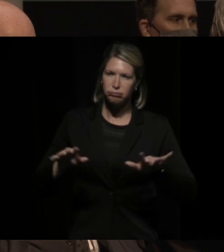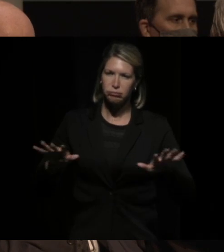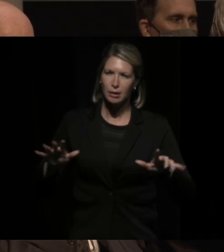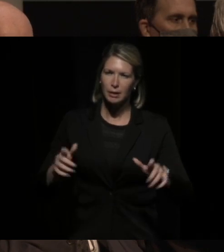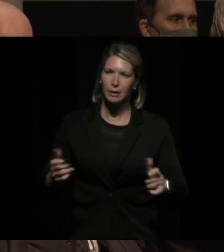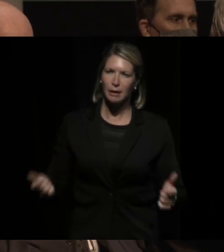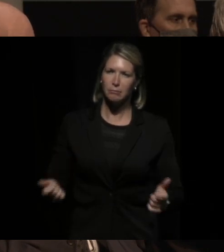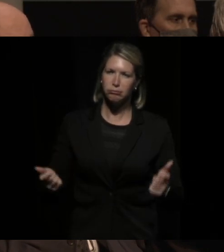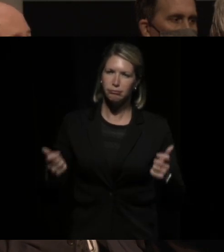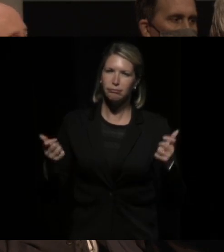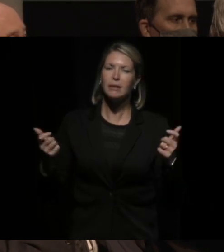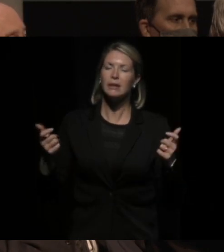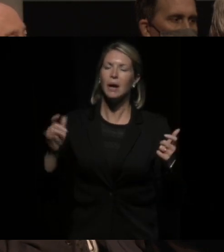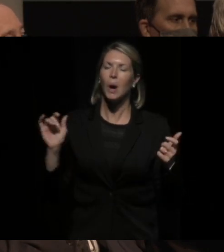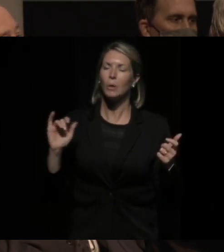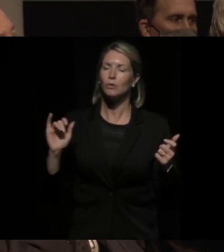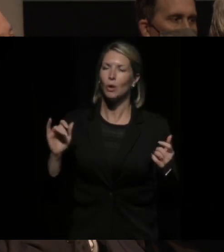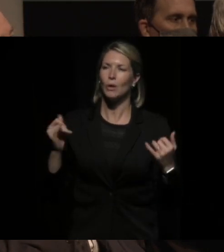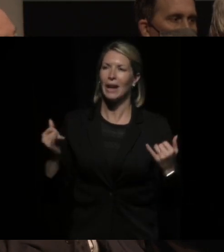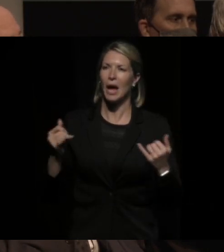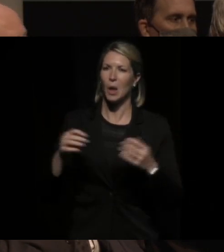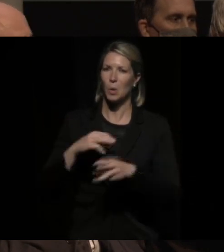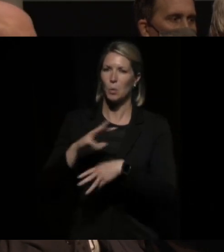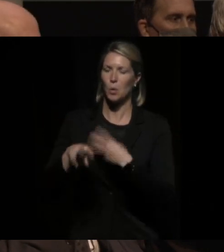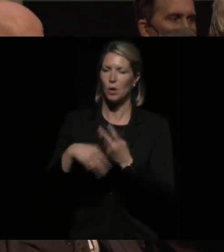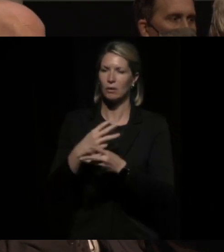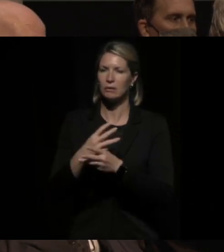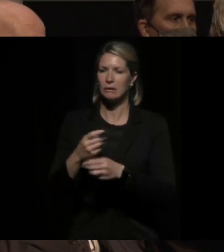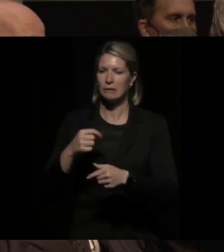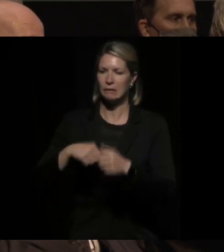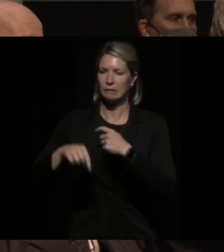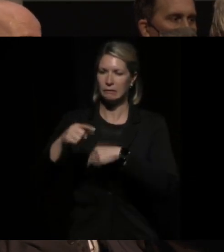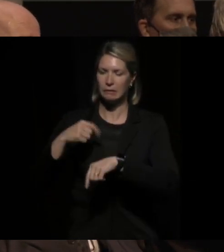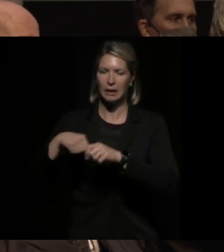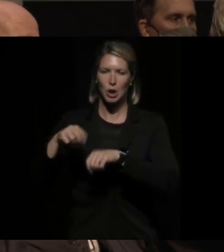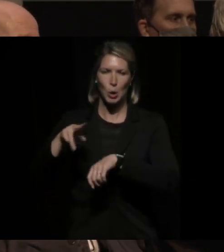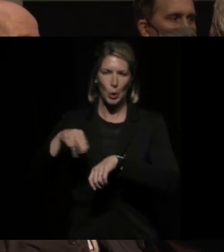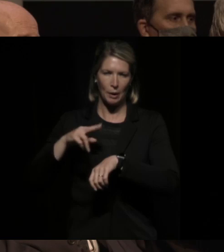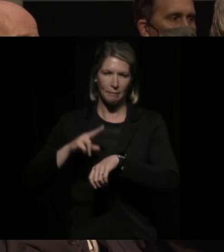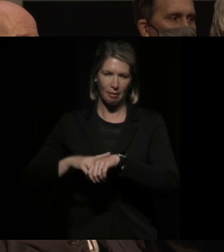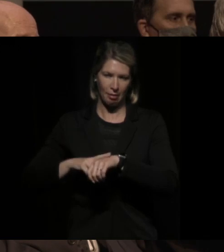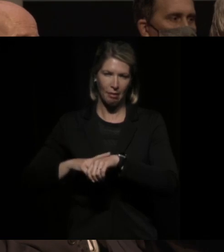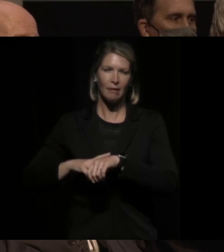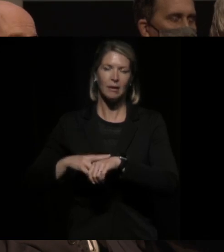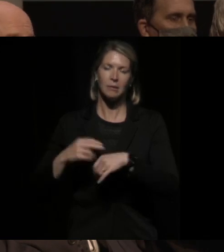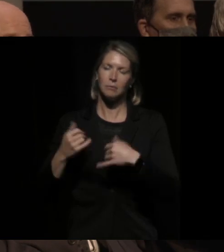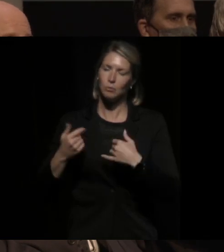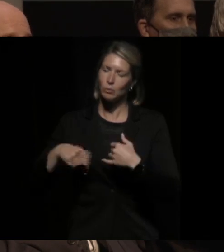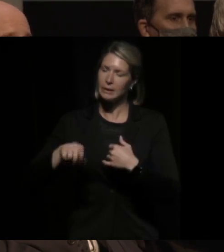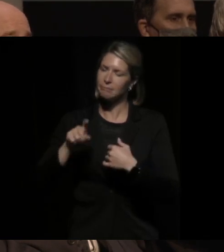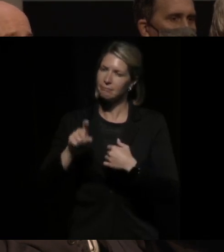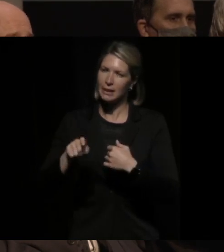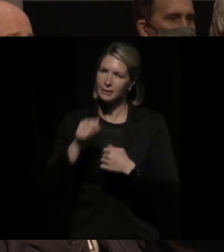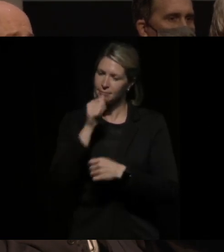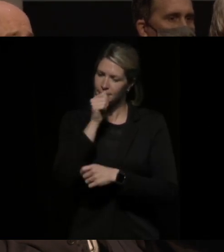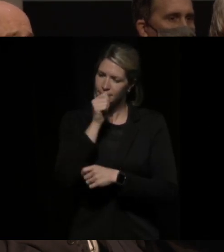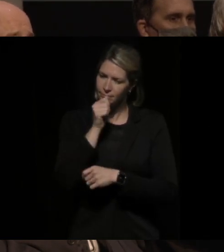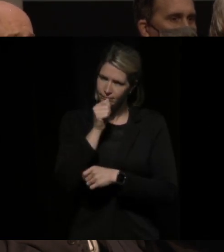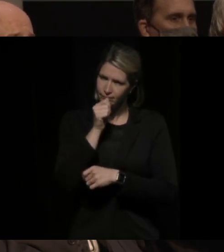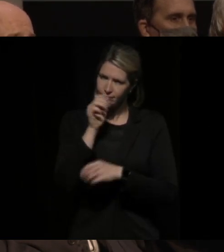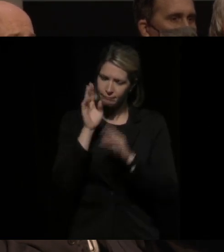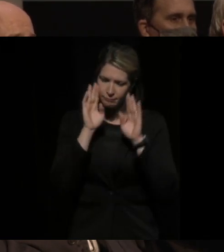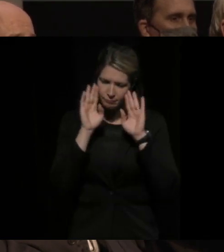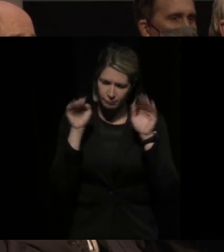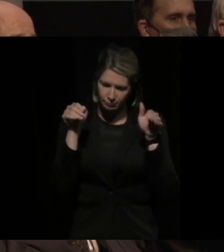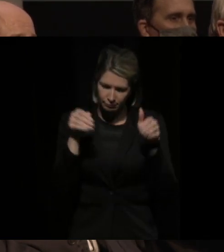to normal, we must, each and every one of us, remain vigilant. I am confident, however, that we will emerge